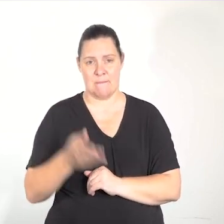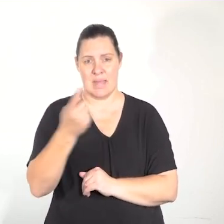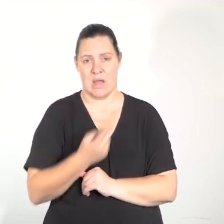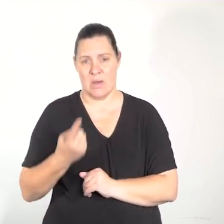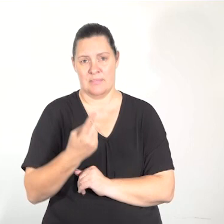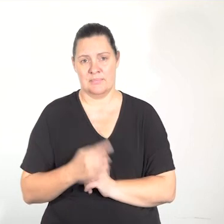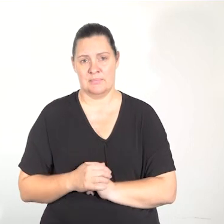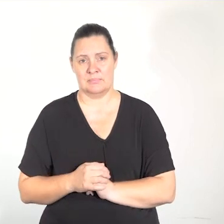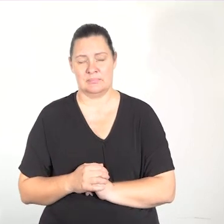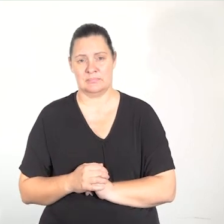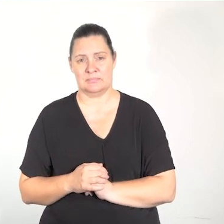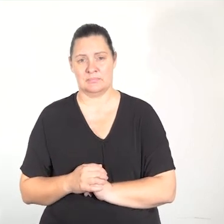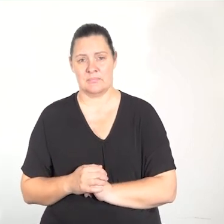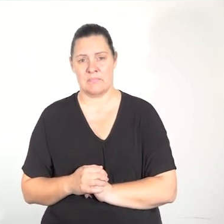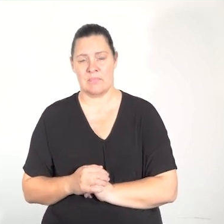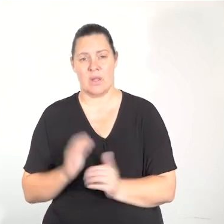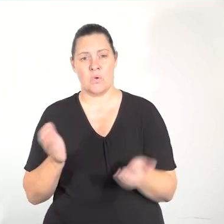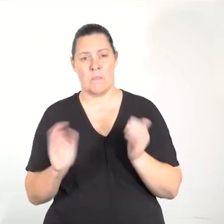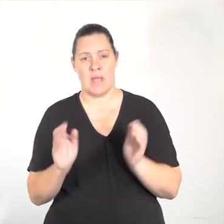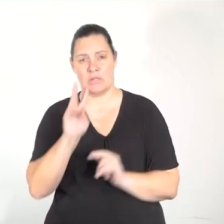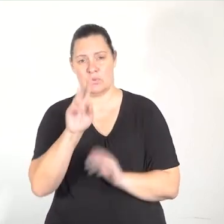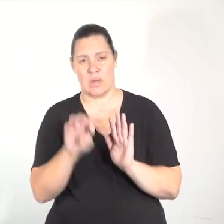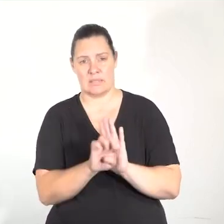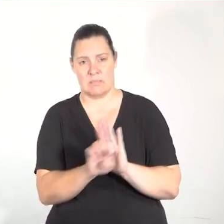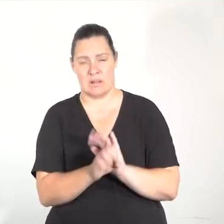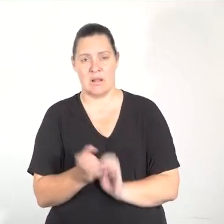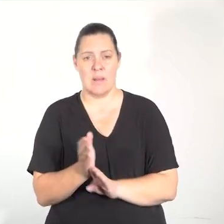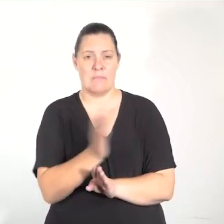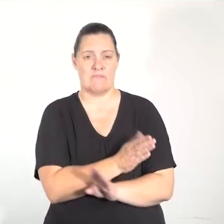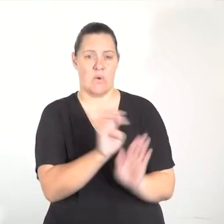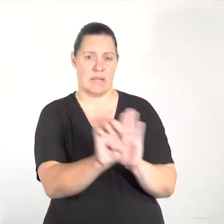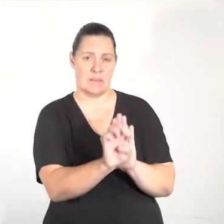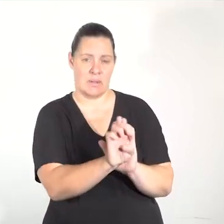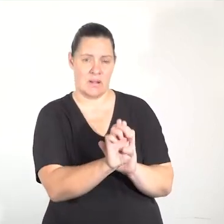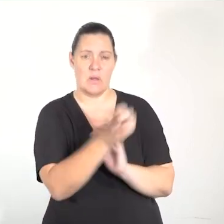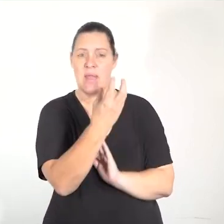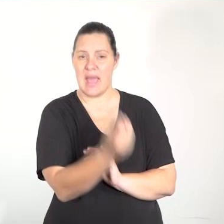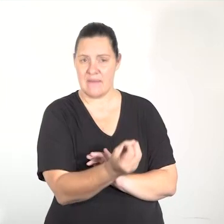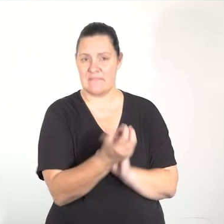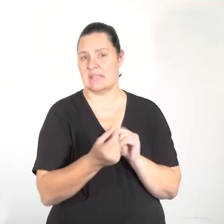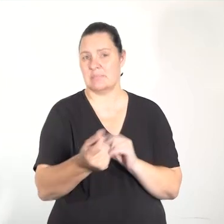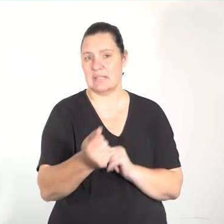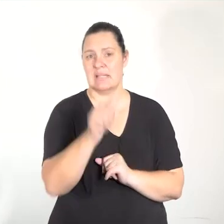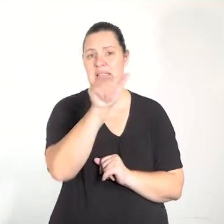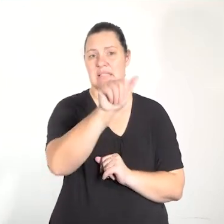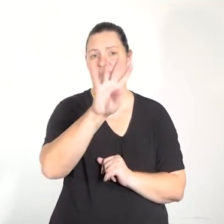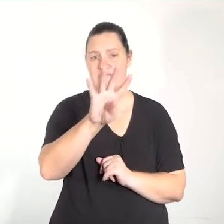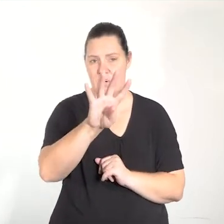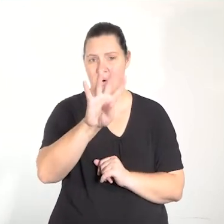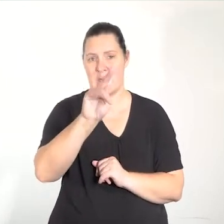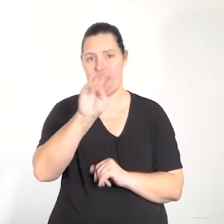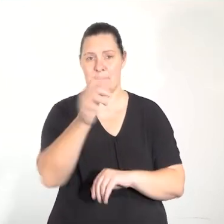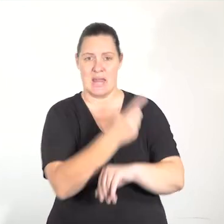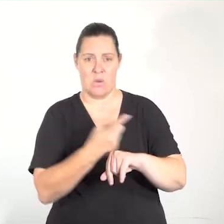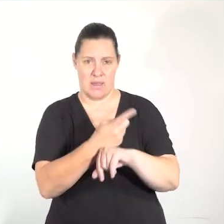per hour. So let's compare these two examples. In the previous example, we had the speed at 64 kilometers